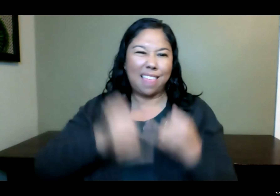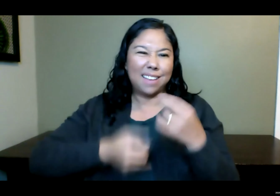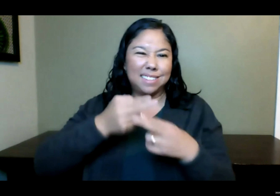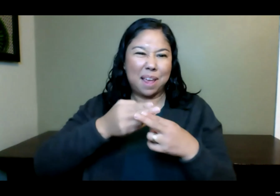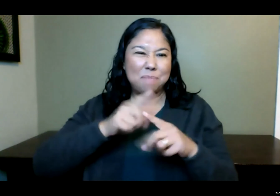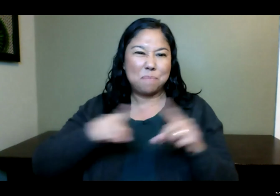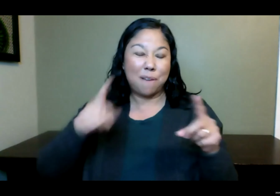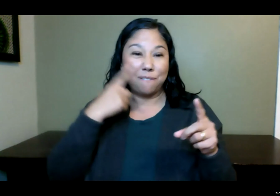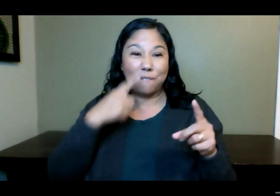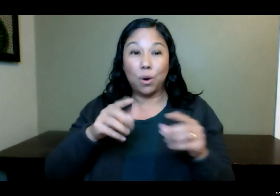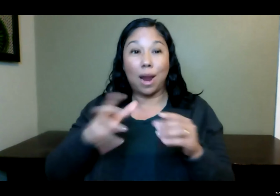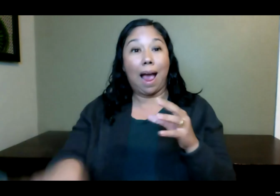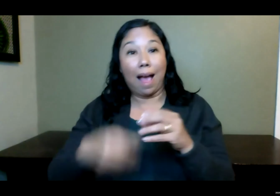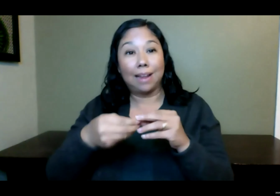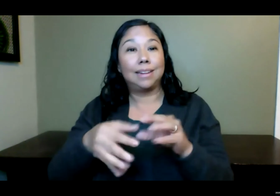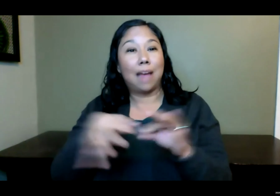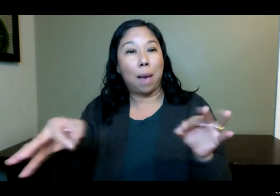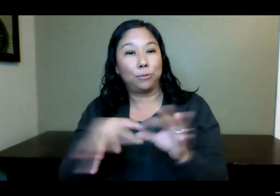doing closed captioning.